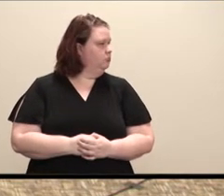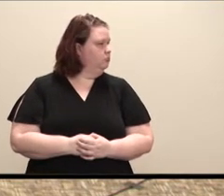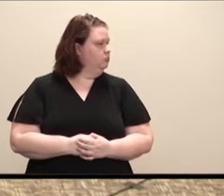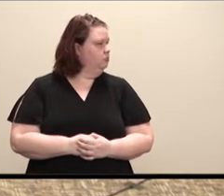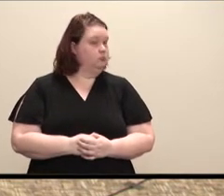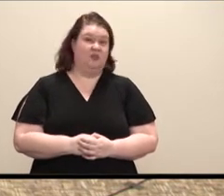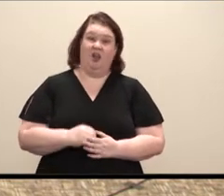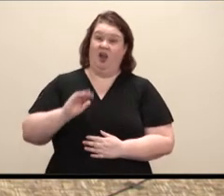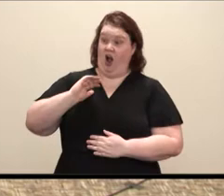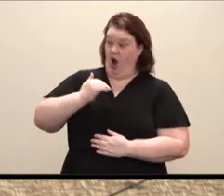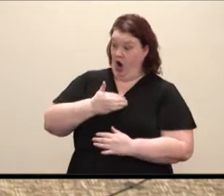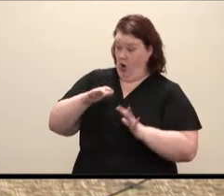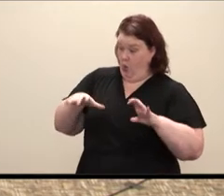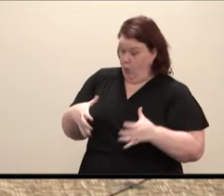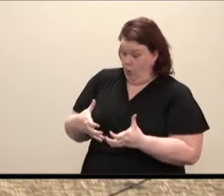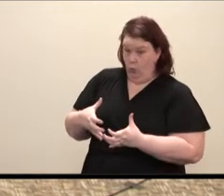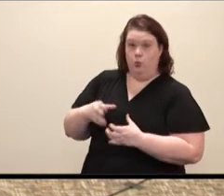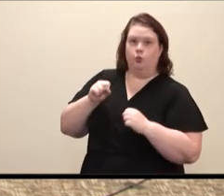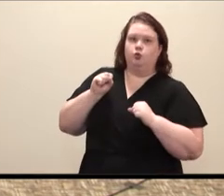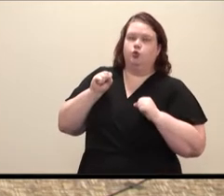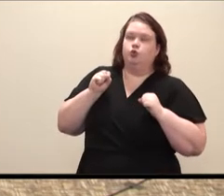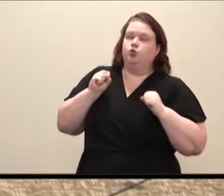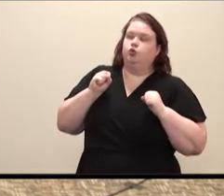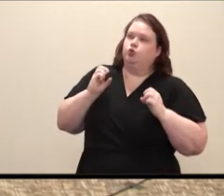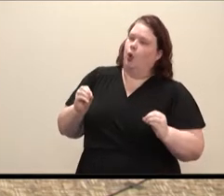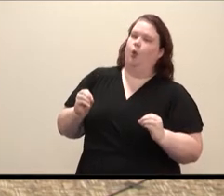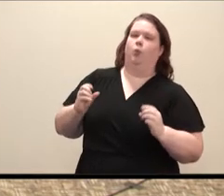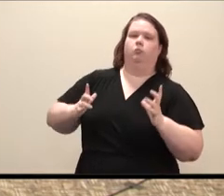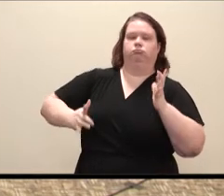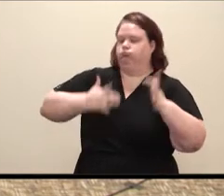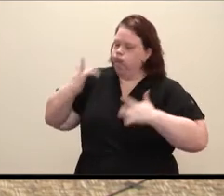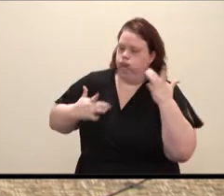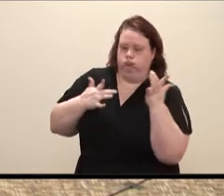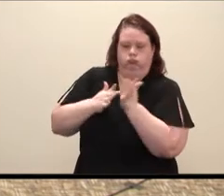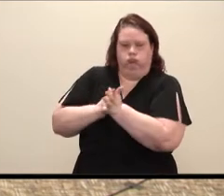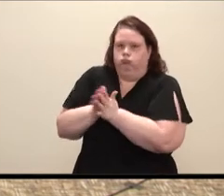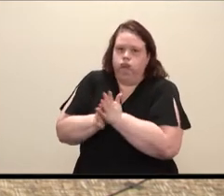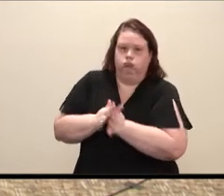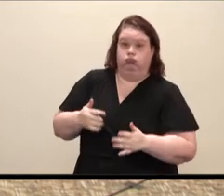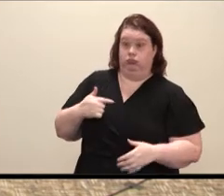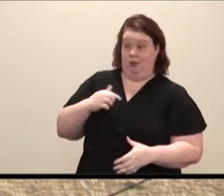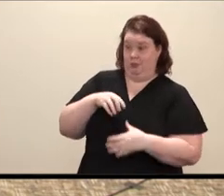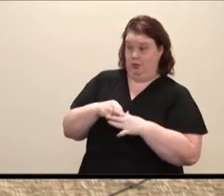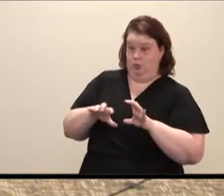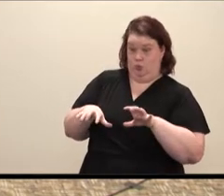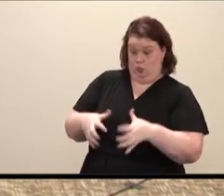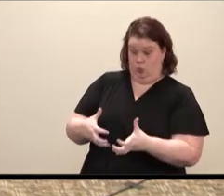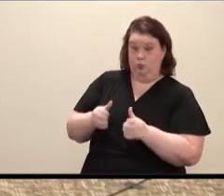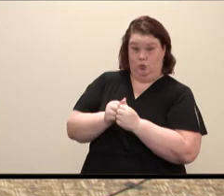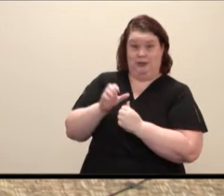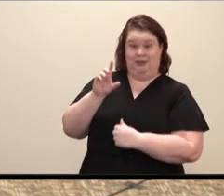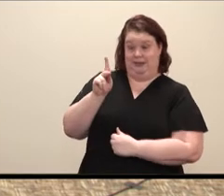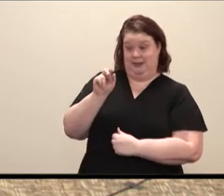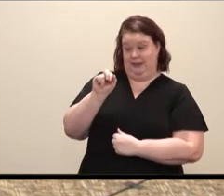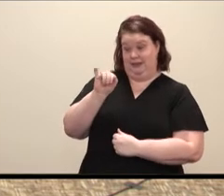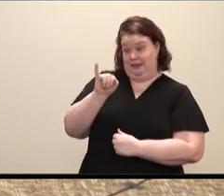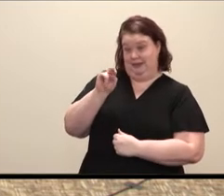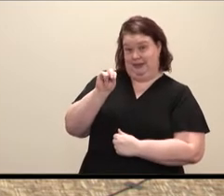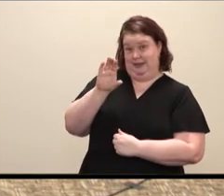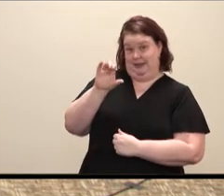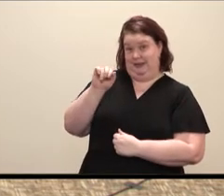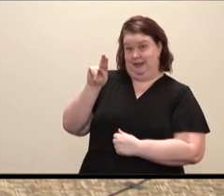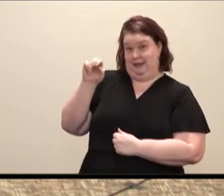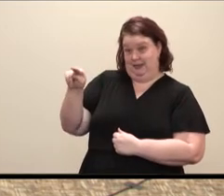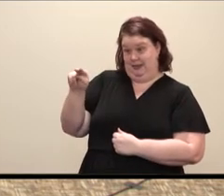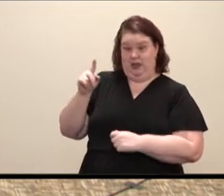Our group was so excited. They started talking, I was in the group with Dr. Kincannon, and they started asking her